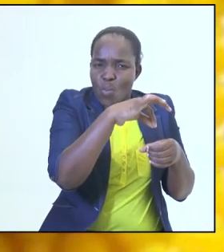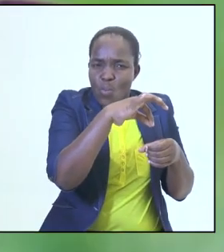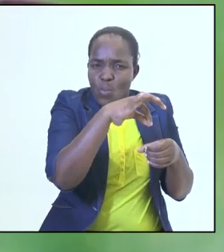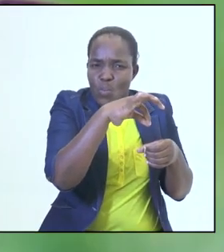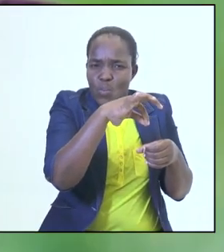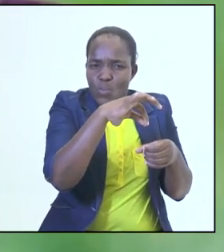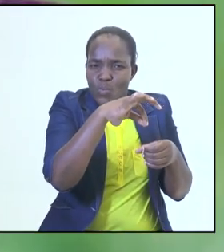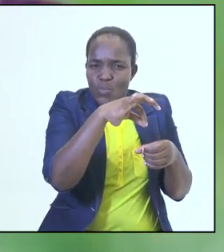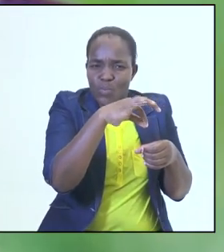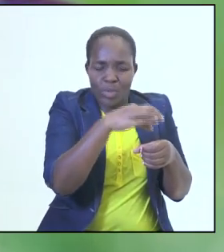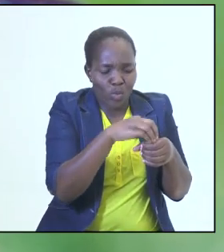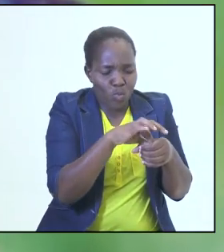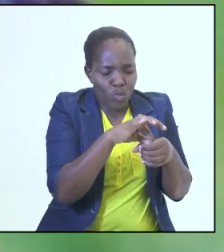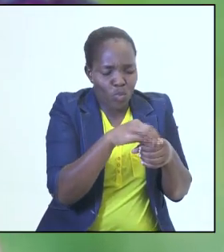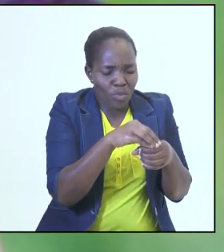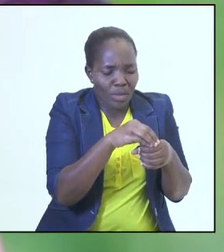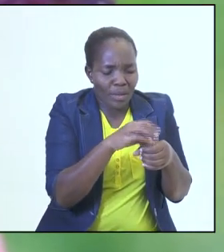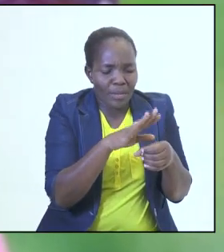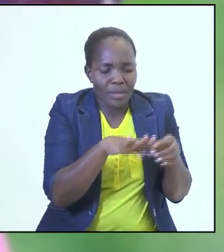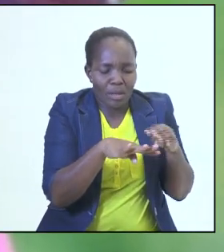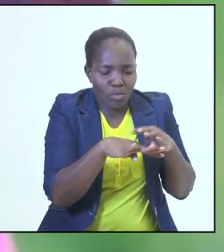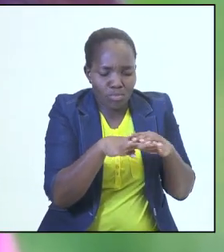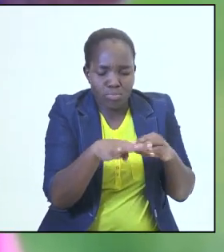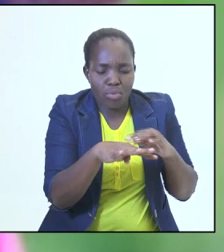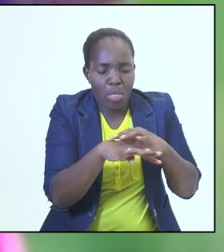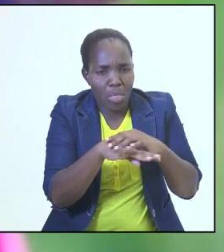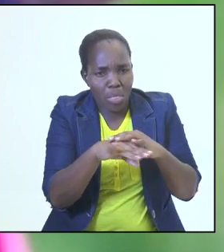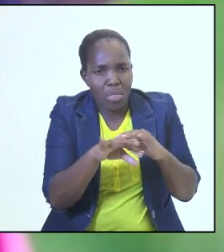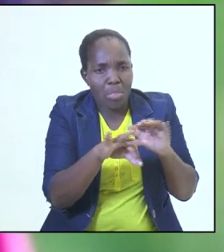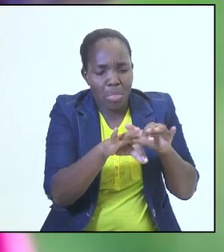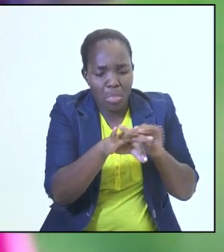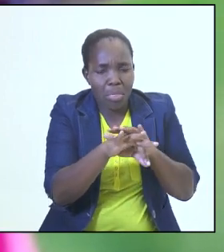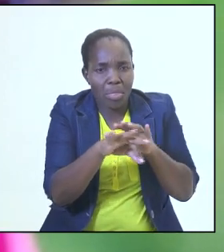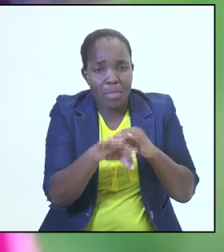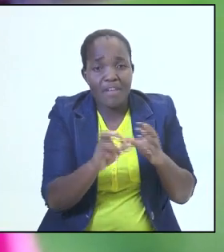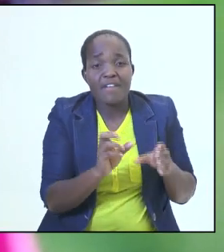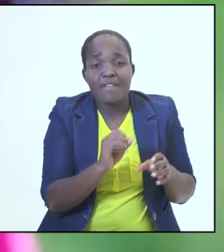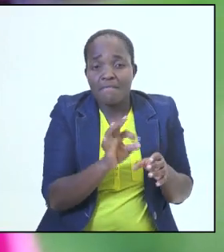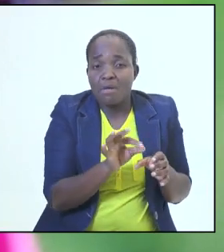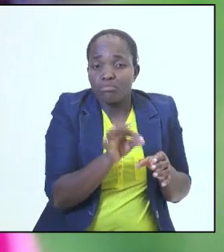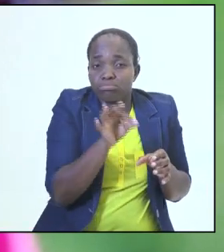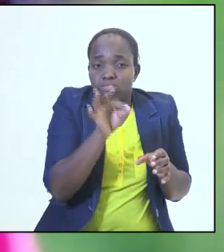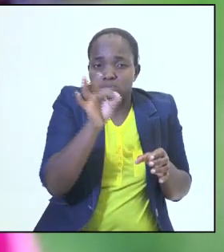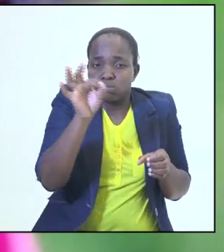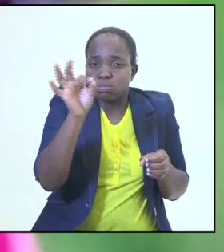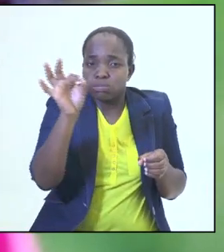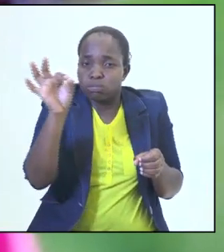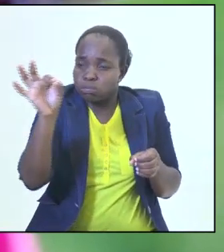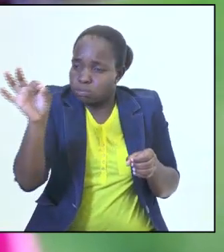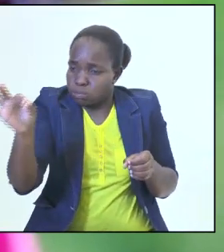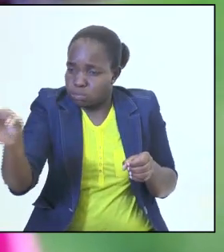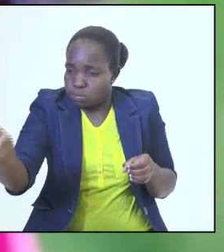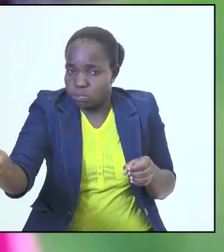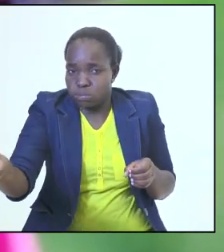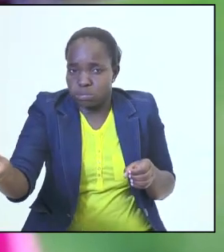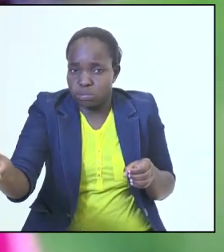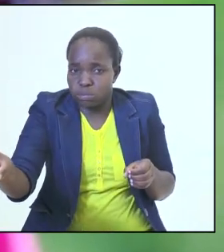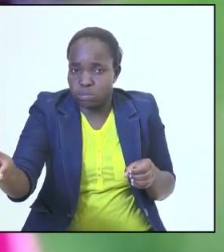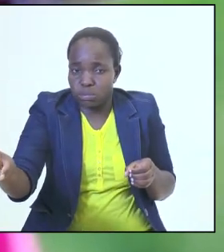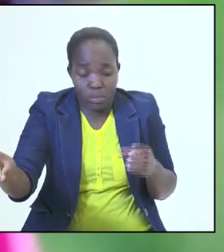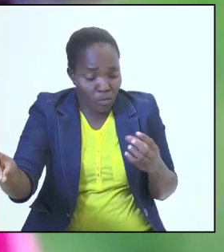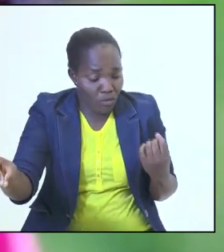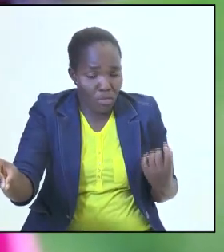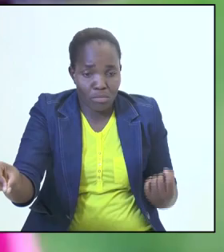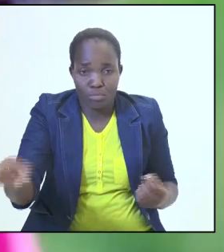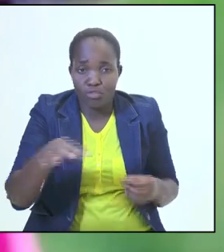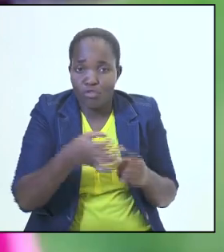few pollen grains might get stuck on its feet or back. If it goes to another flower of the same species, the pollen